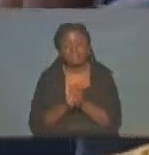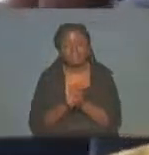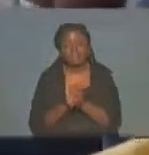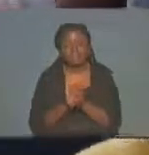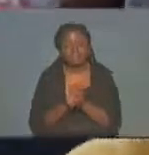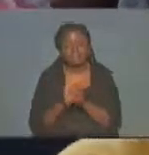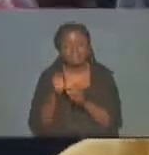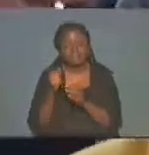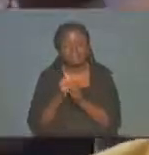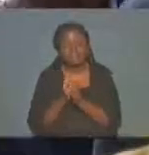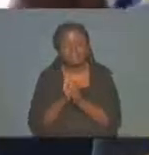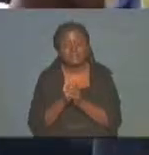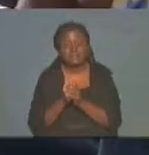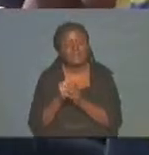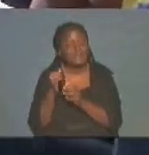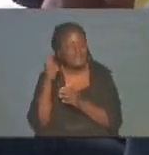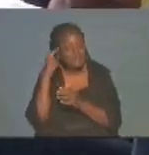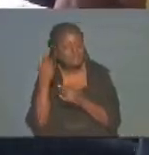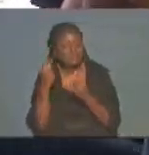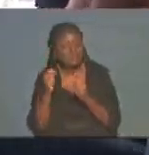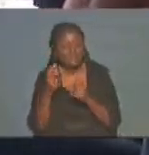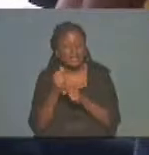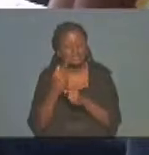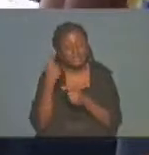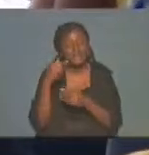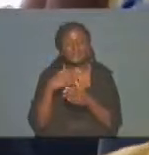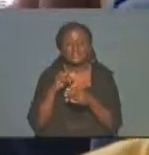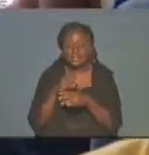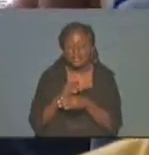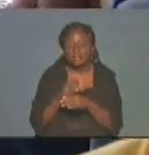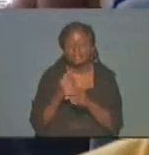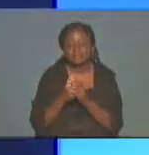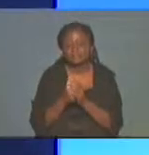trying to come for my job, but for the Bahamas tonight, I'm Anthony.